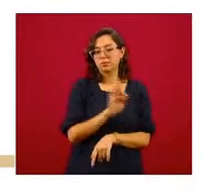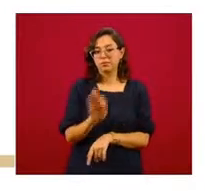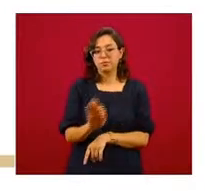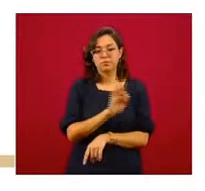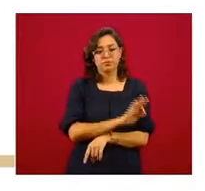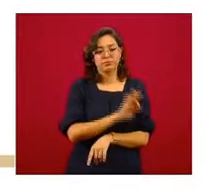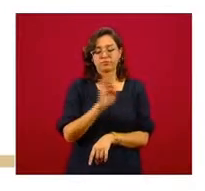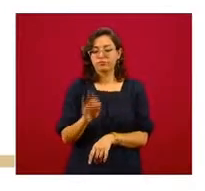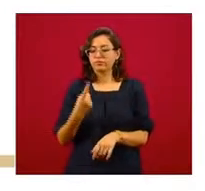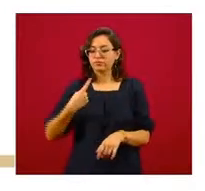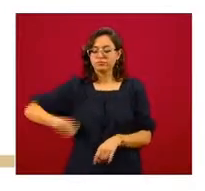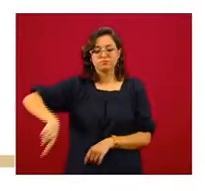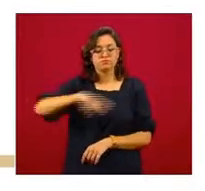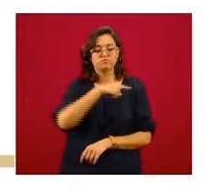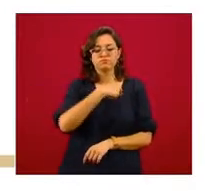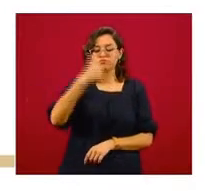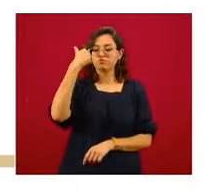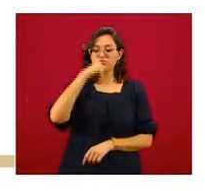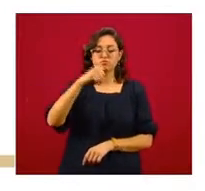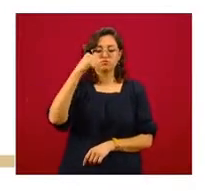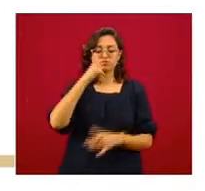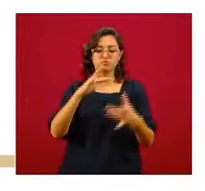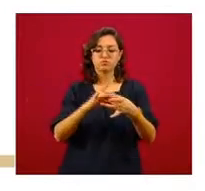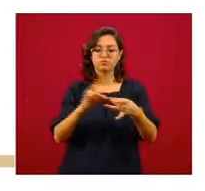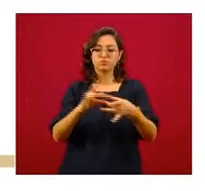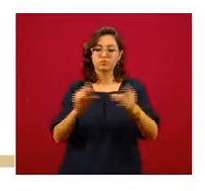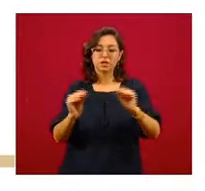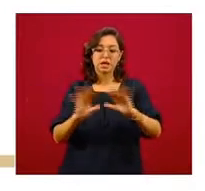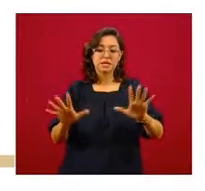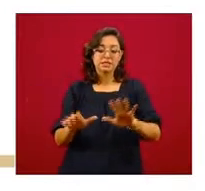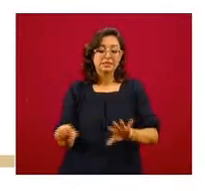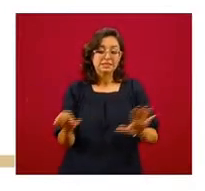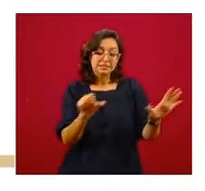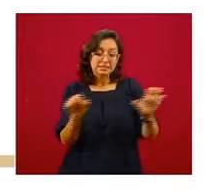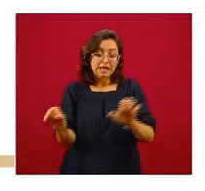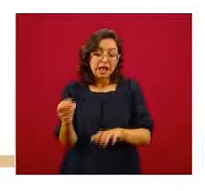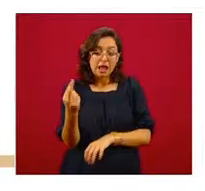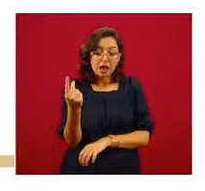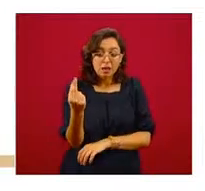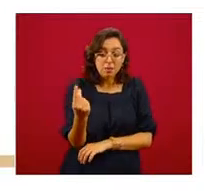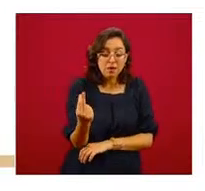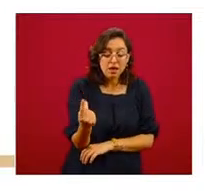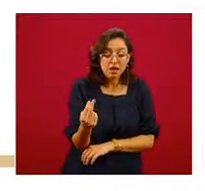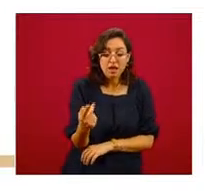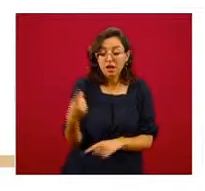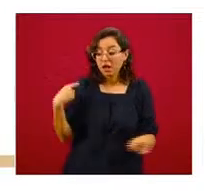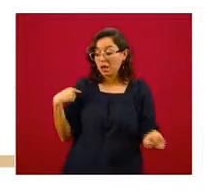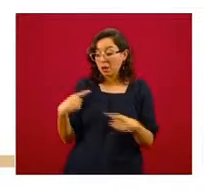and we must always remember we've been fairly explicit about this. We're not saying that